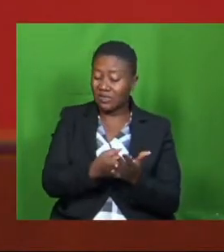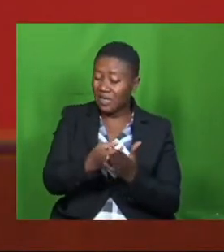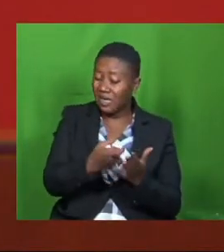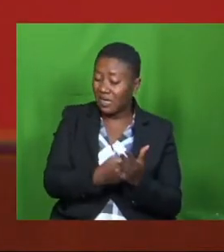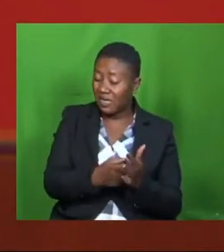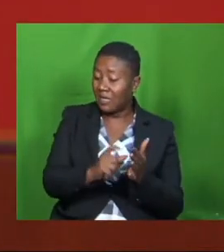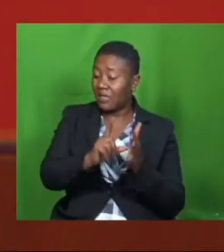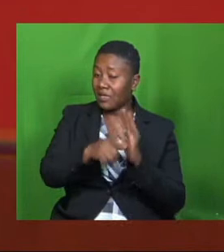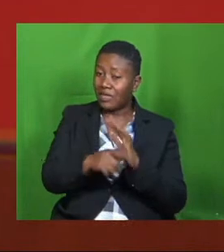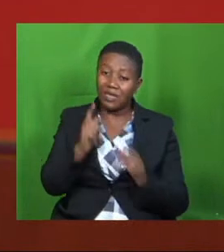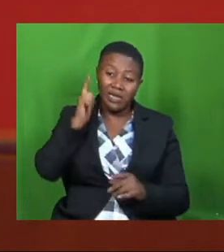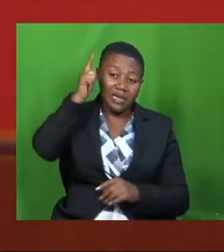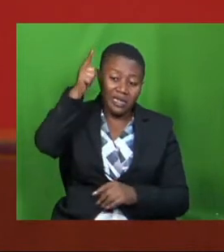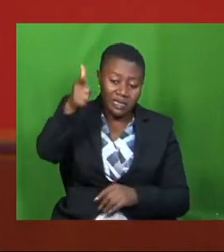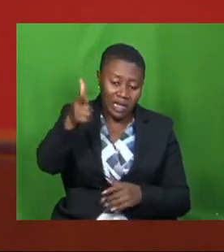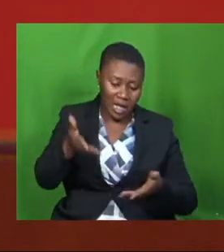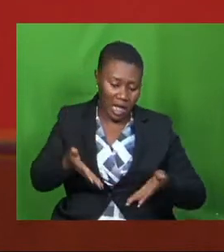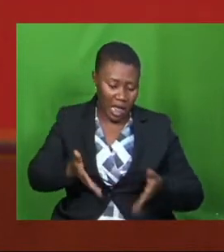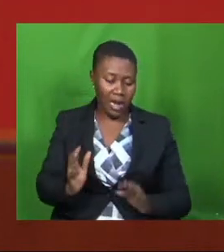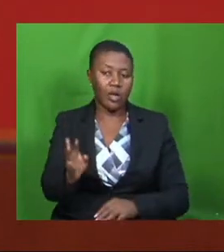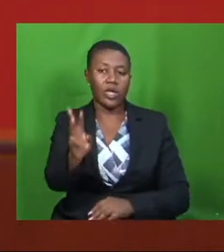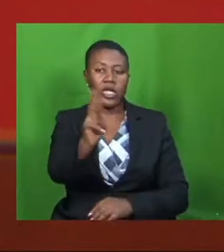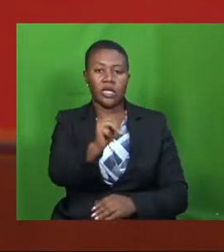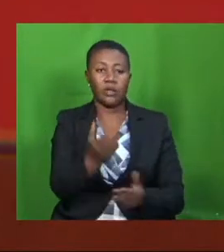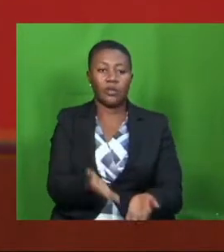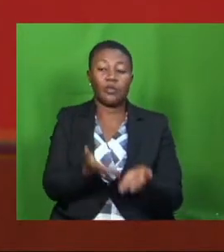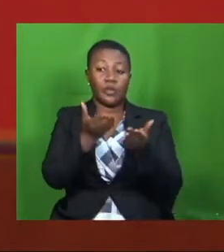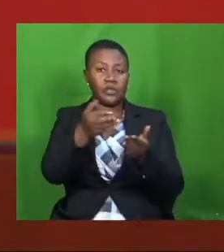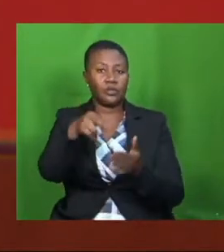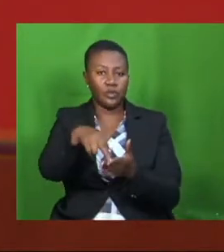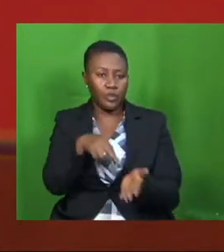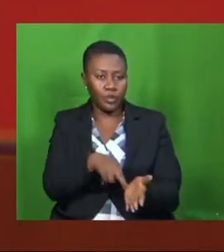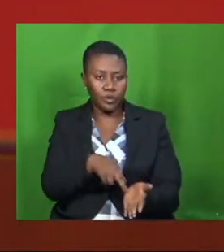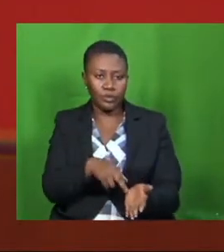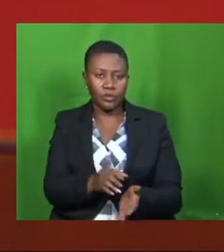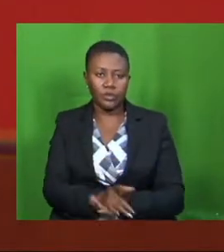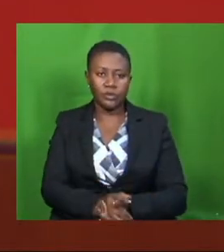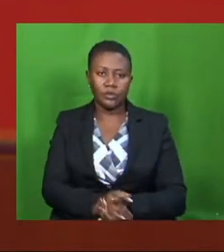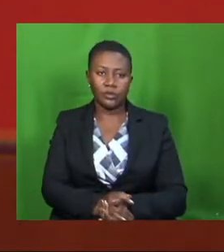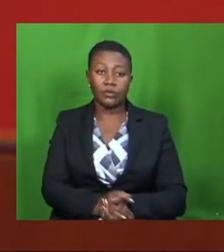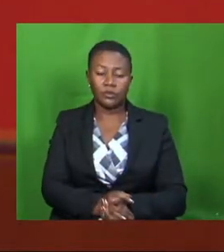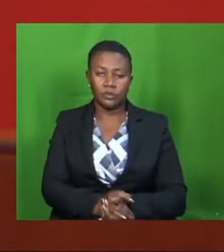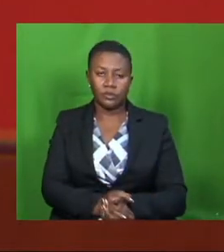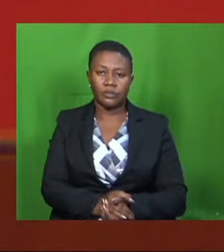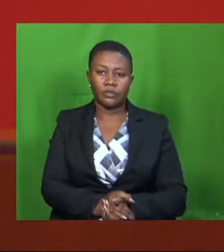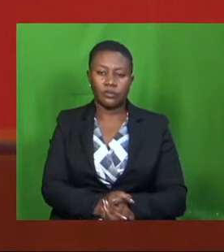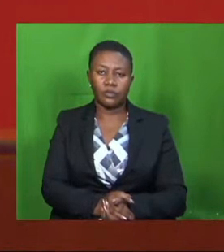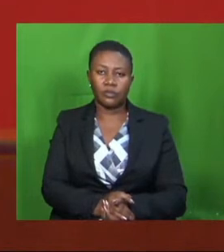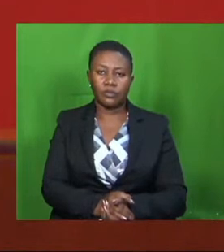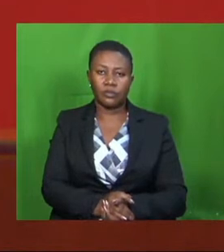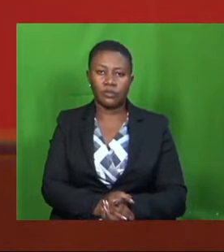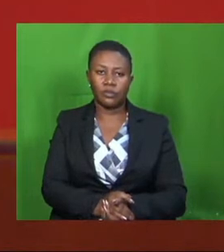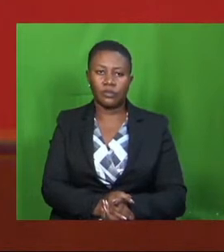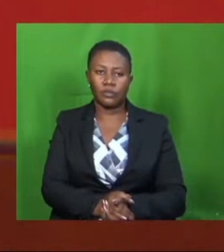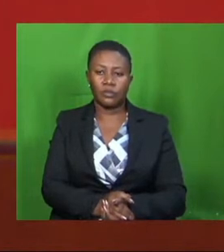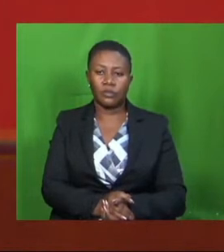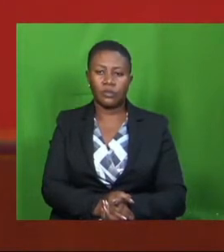for the purpose of COVID-19, be on the hold until he answers the